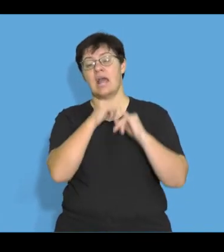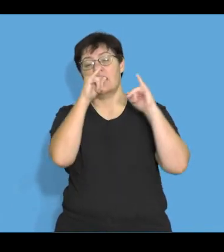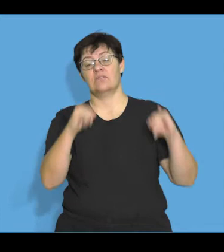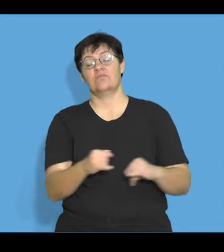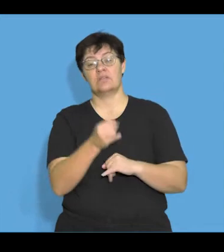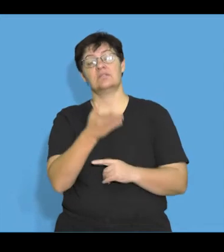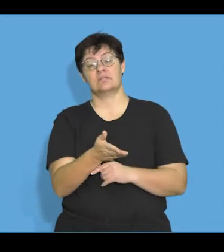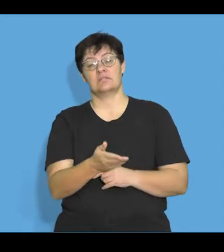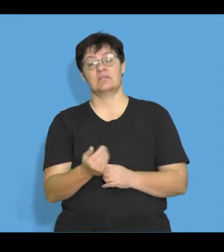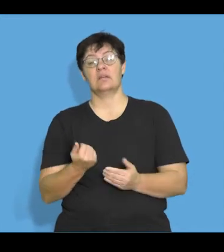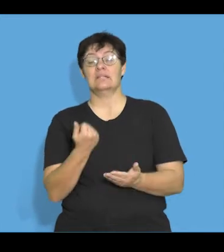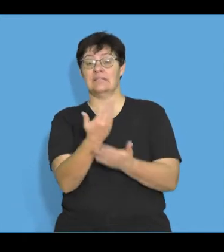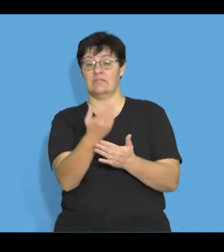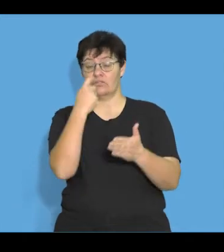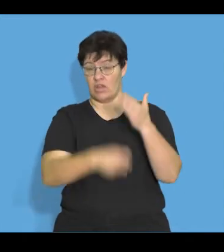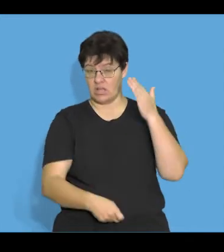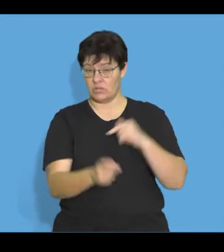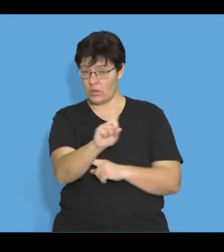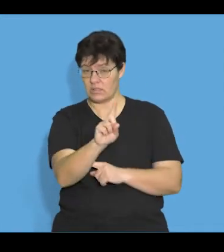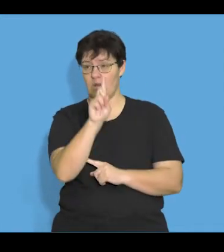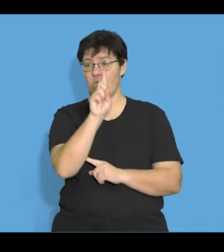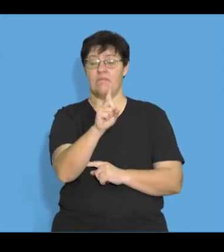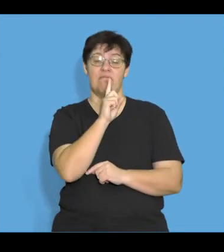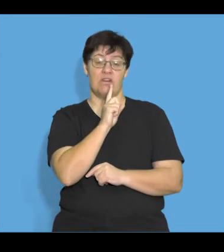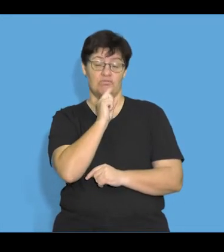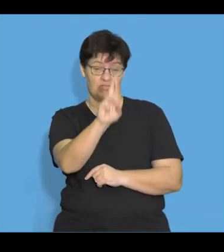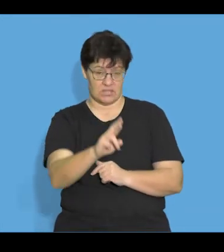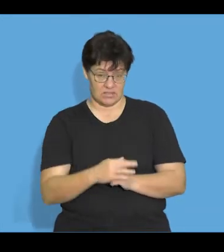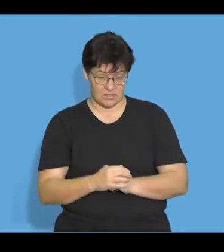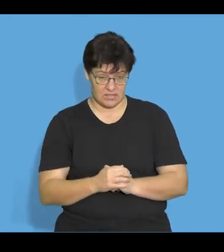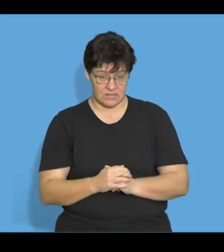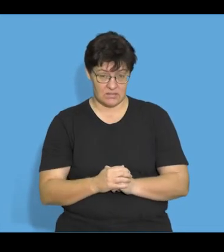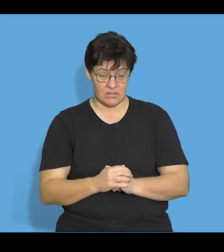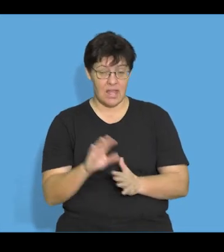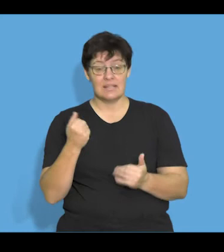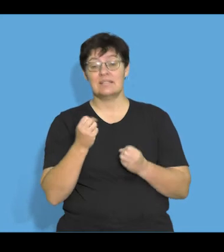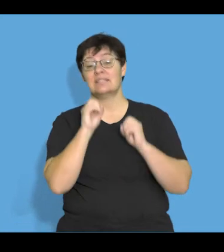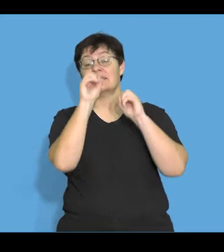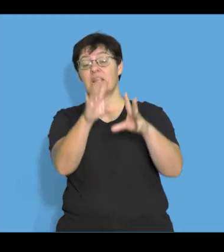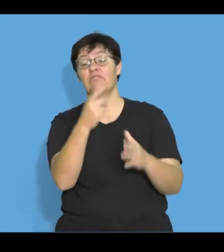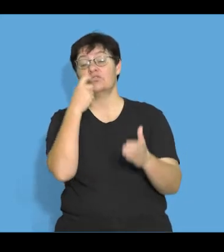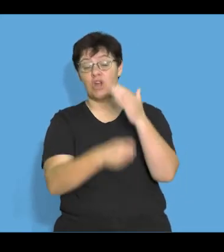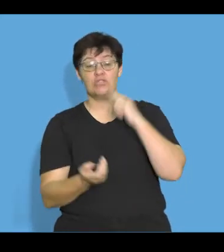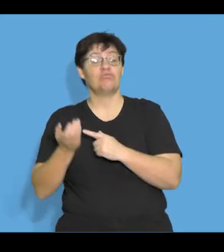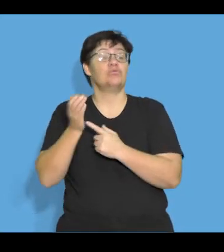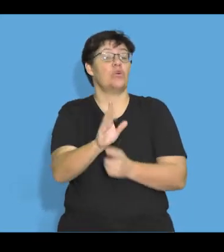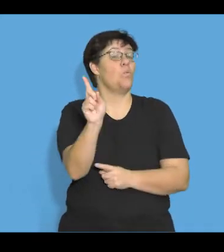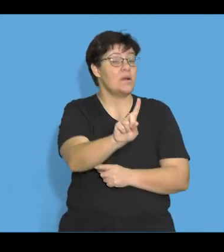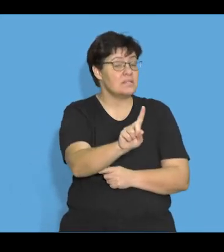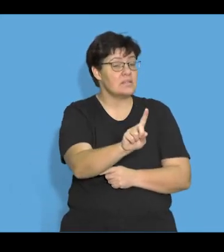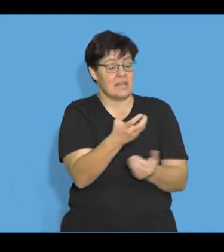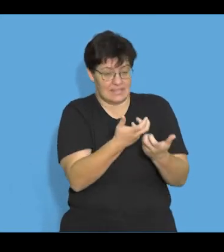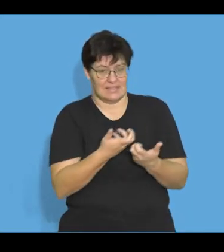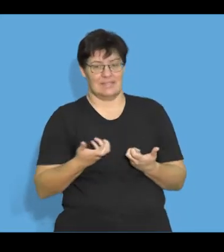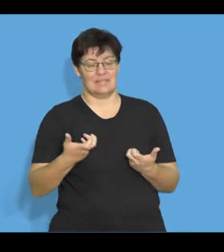had a delivery charge of 1,000 Rand. Remember, that delivery charge has to be shown as a separate